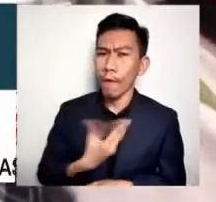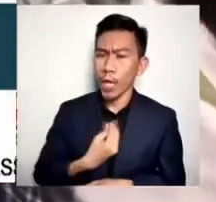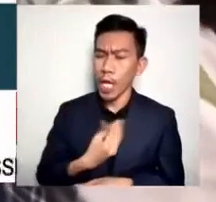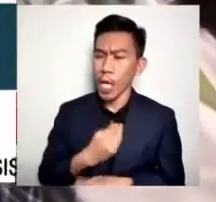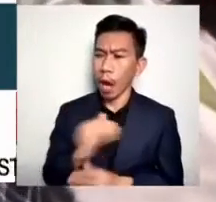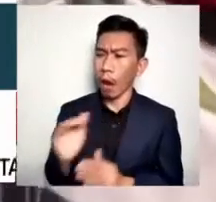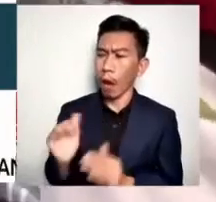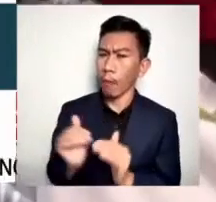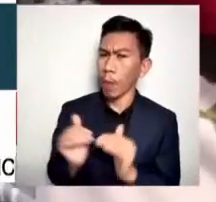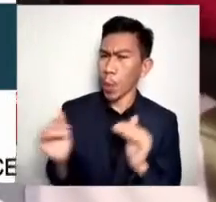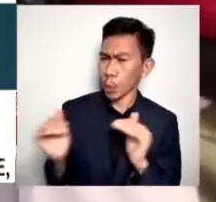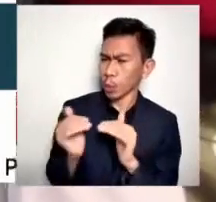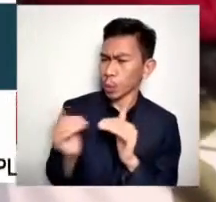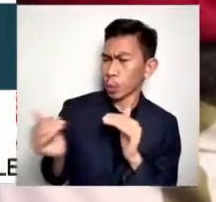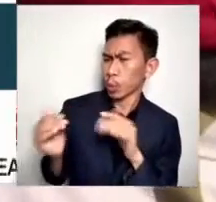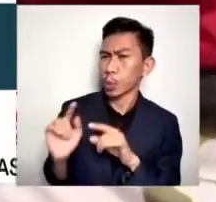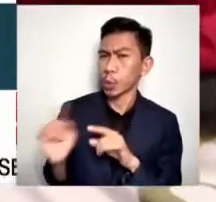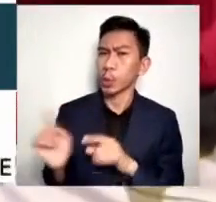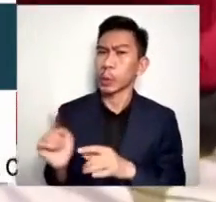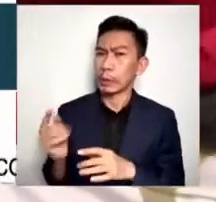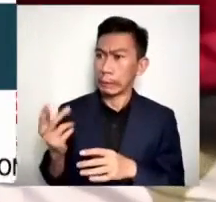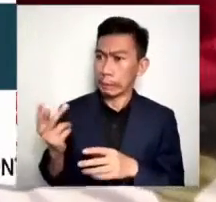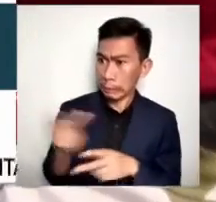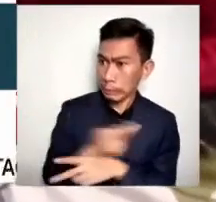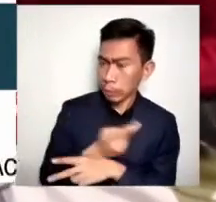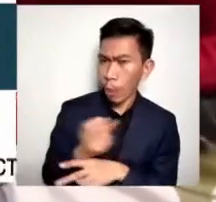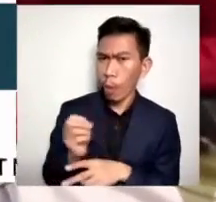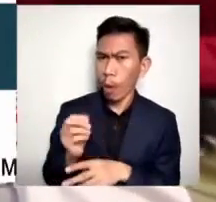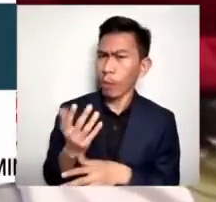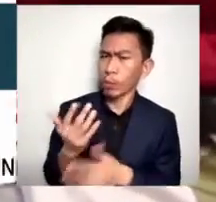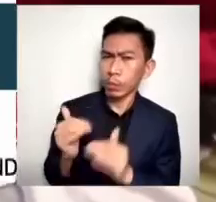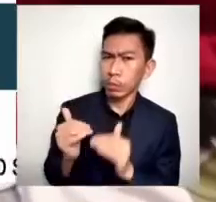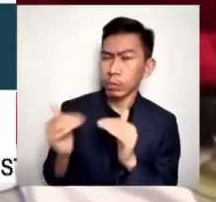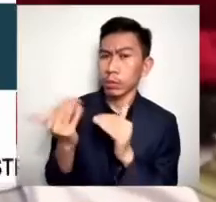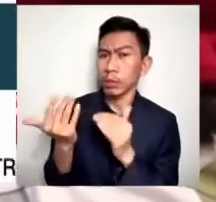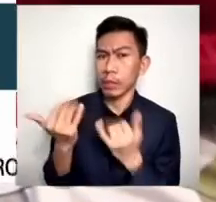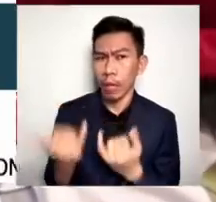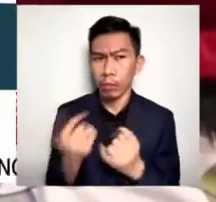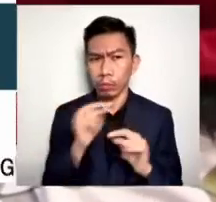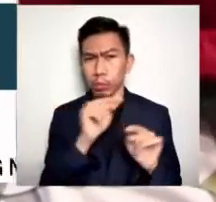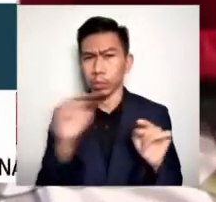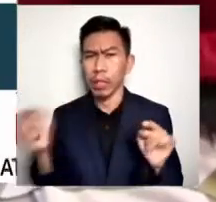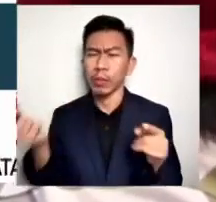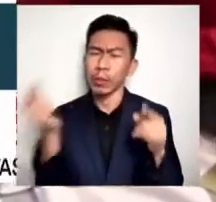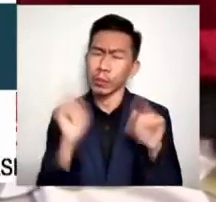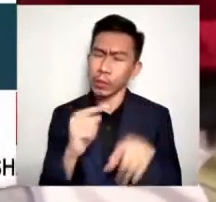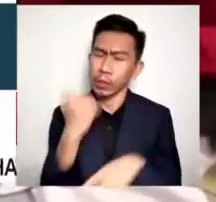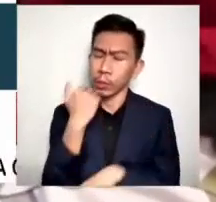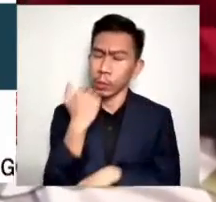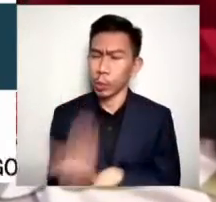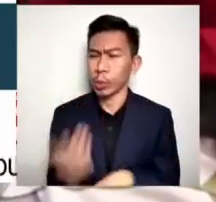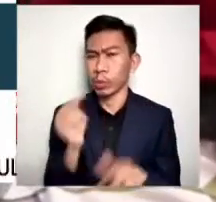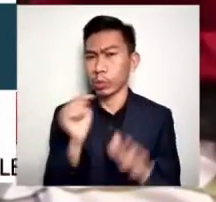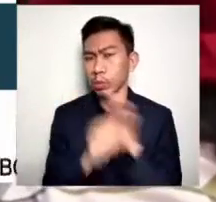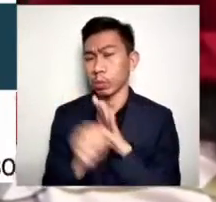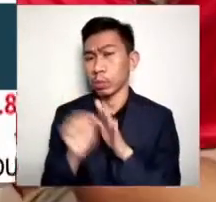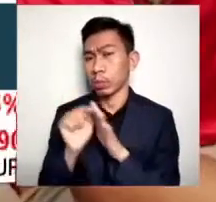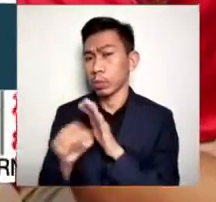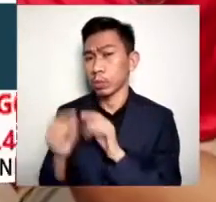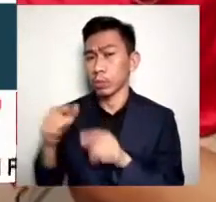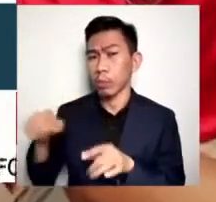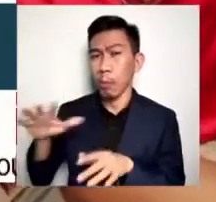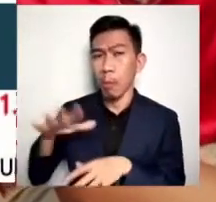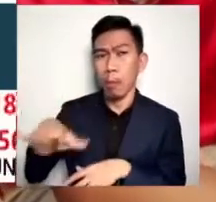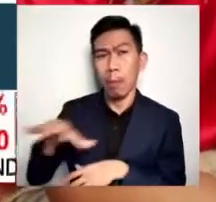experiencing right now, owing to the fact, of course, that there have been numerous deaths that have happened there in Myanmar in the